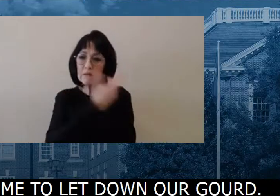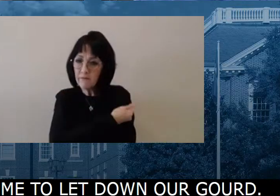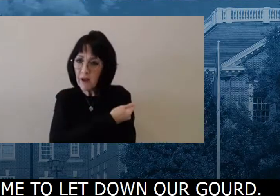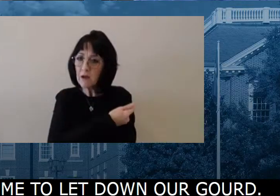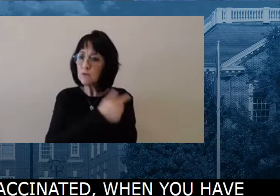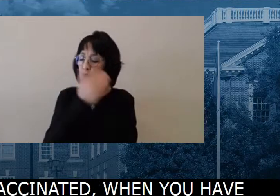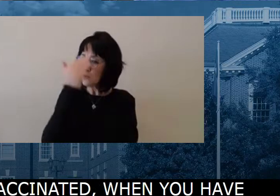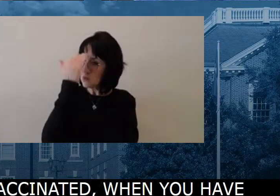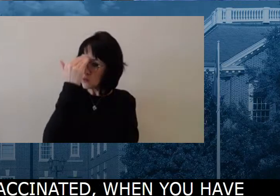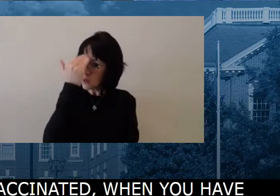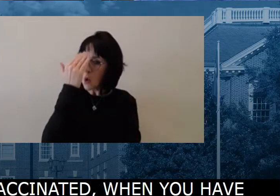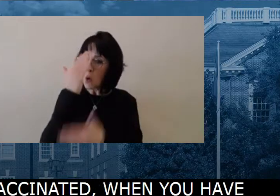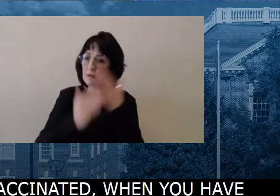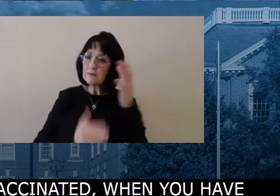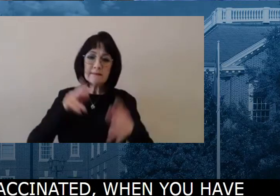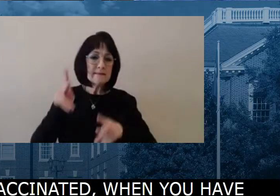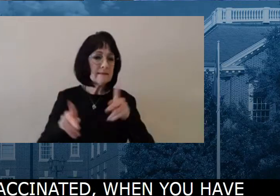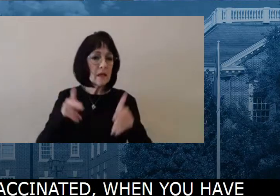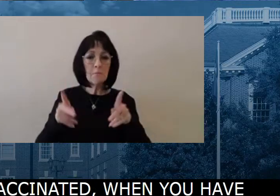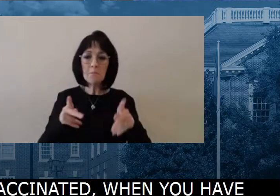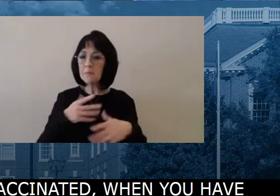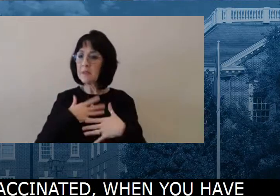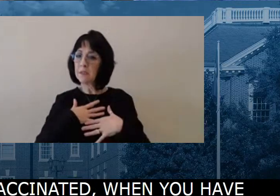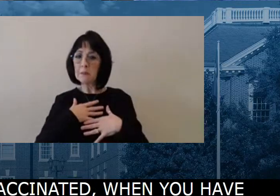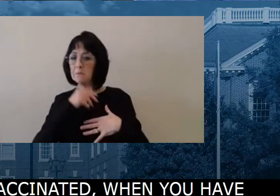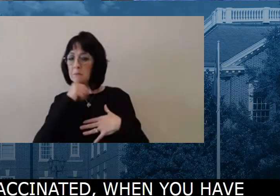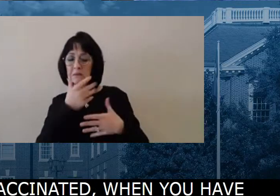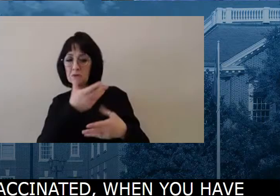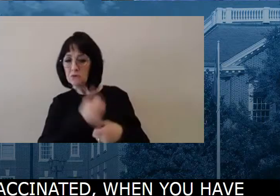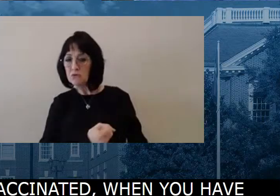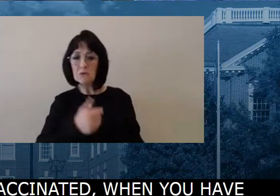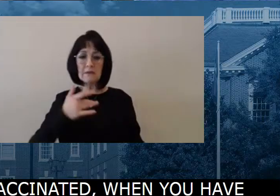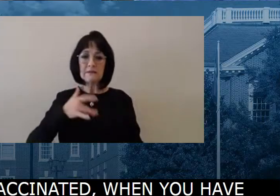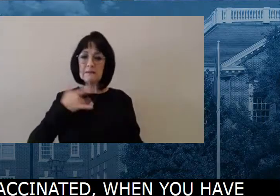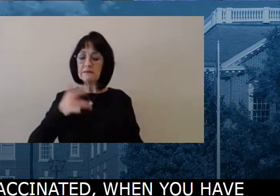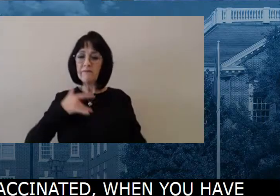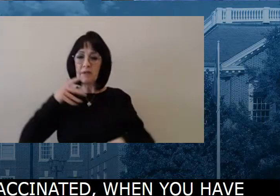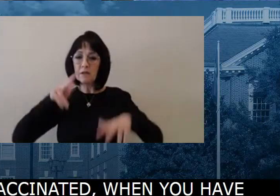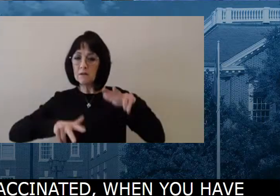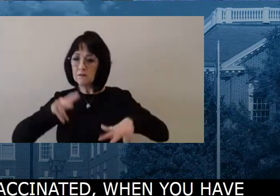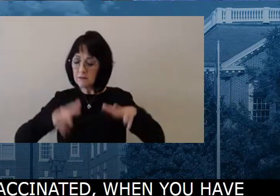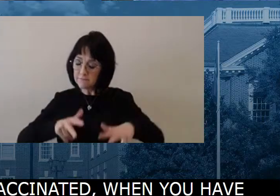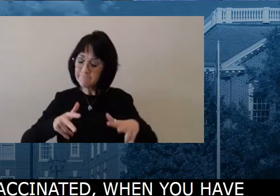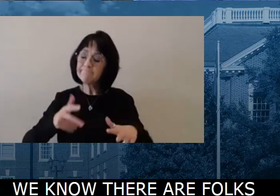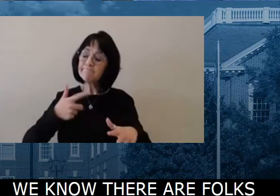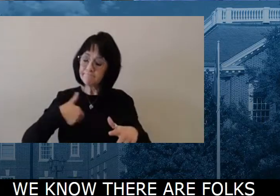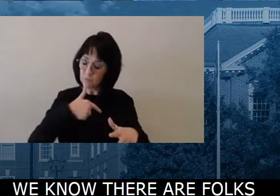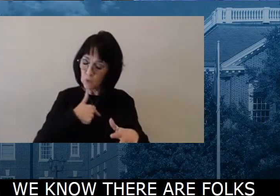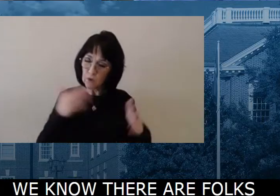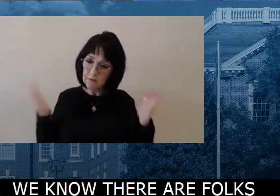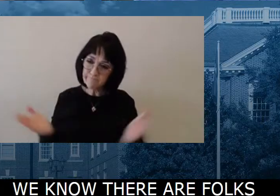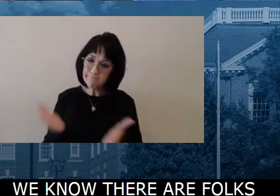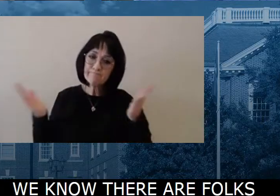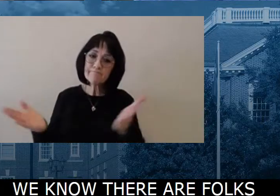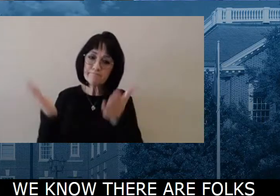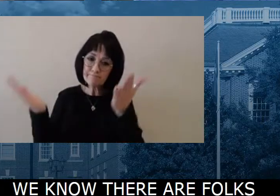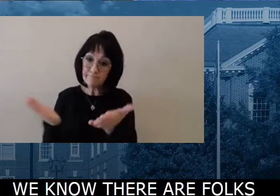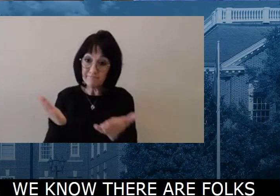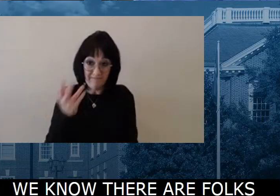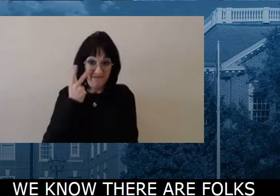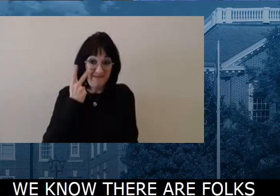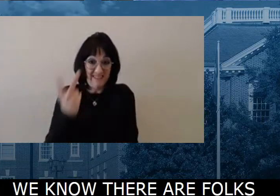that are hesitant to do that, and there will be an opportunity. You can see it. We've already doubled now the